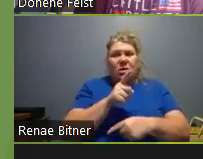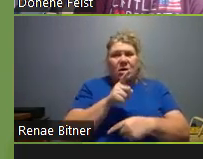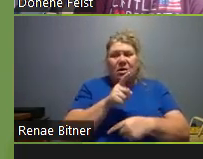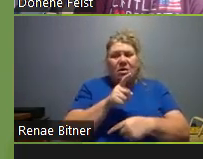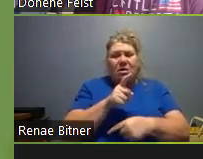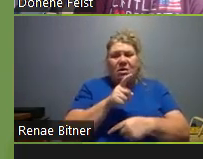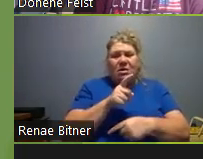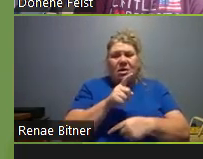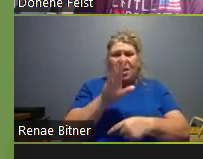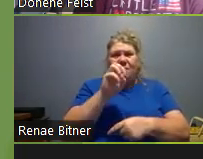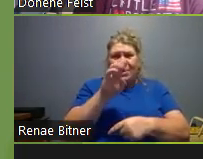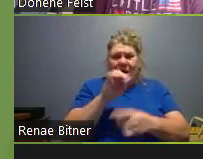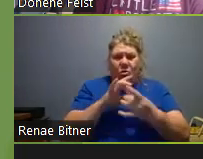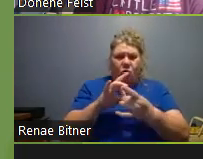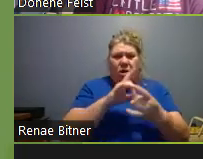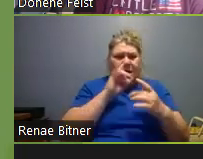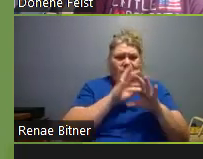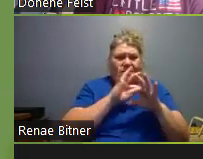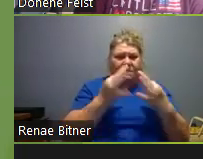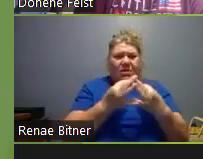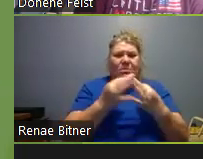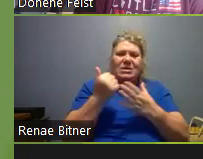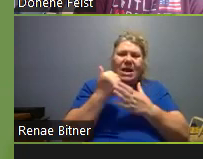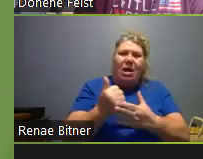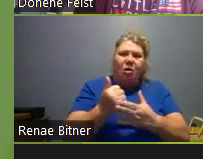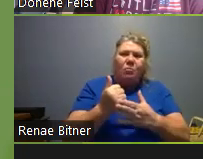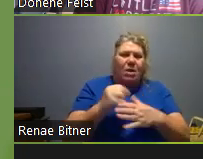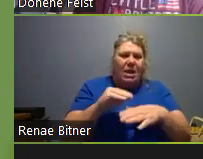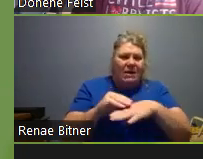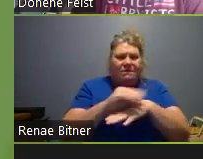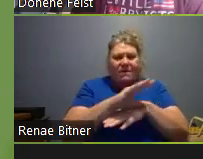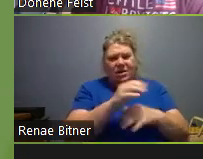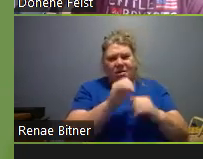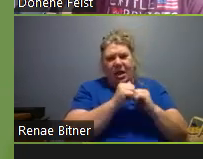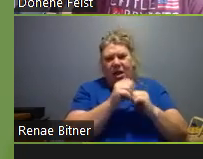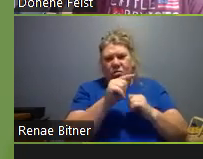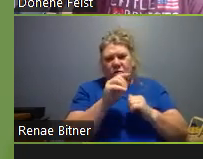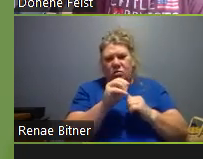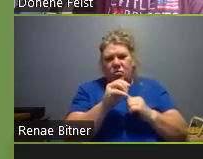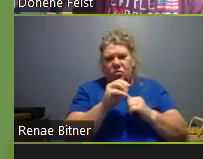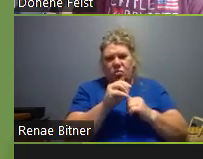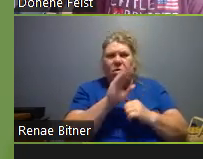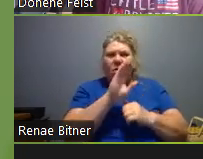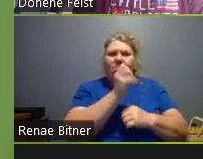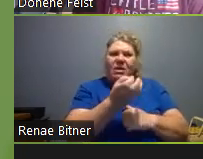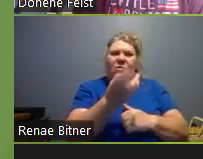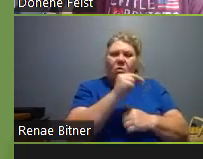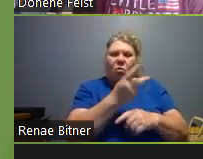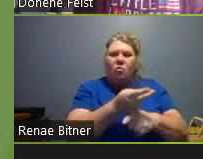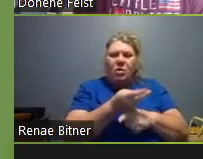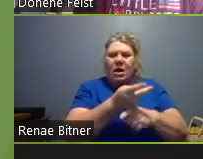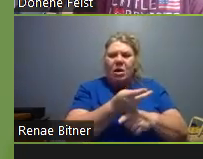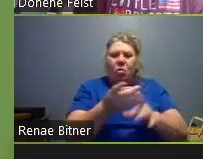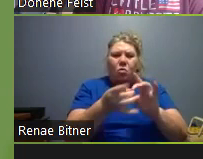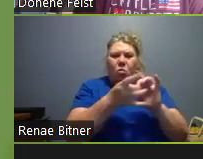care coordination for families to help advise them how to be their own care coordinator and work